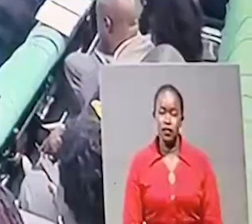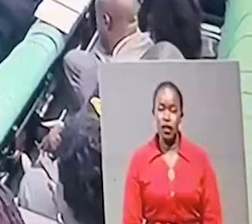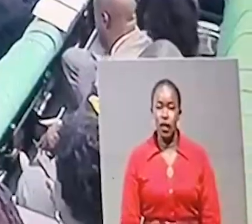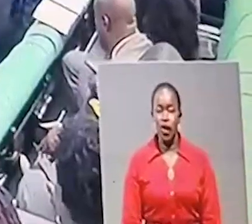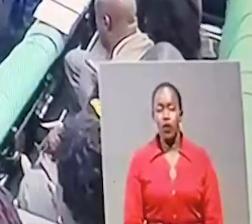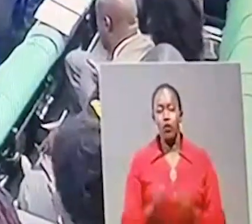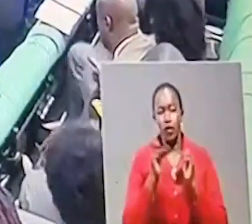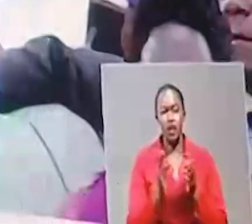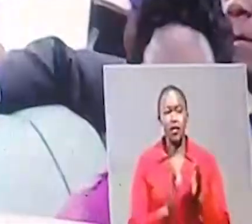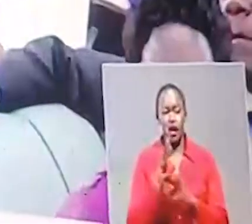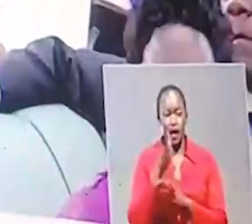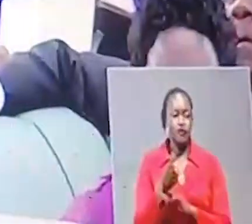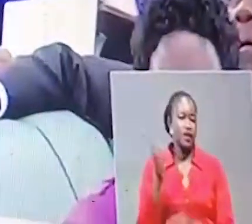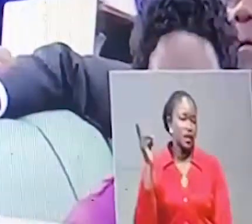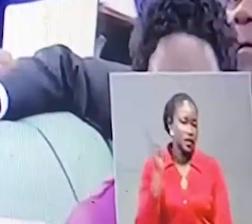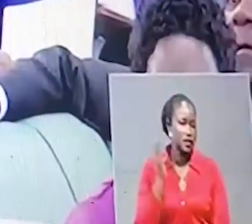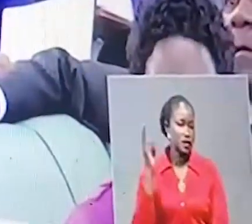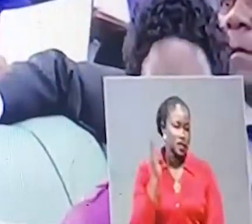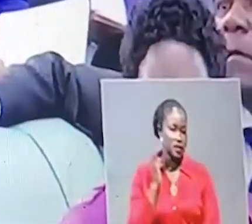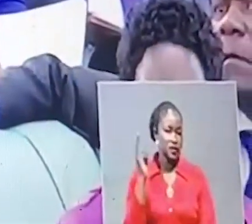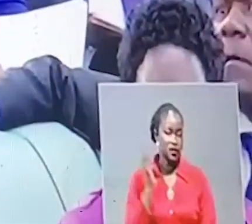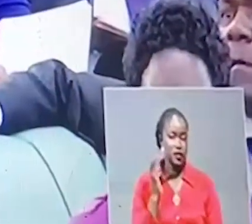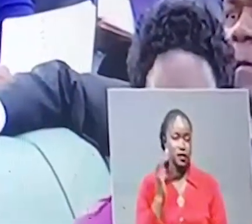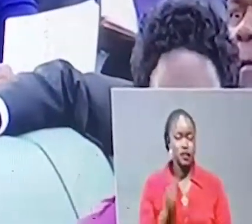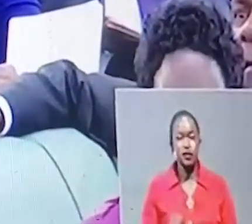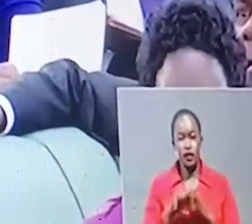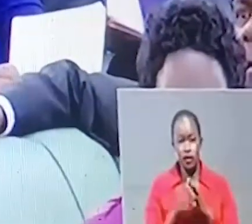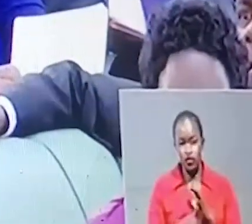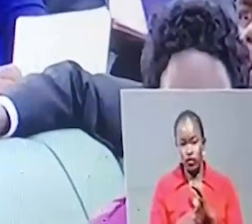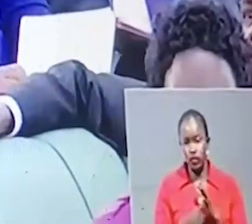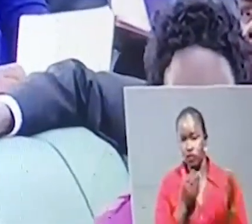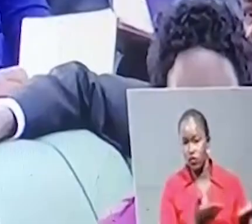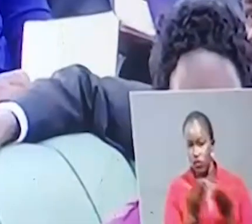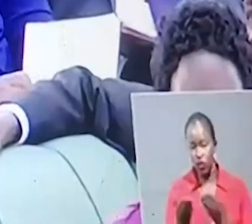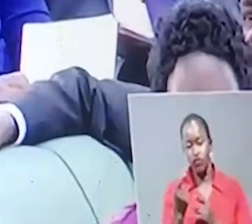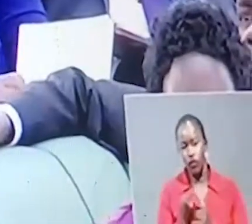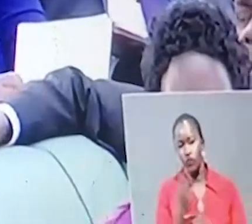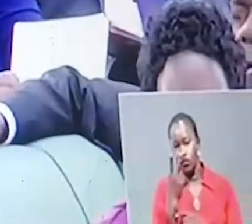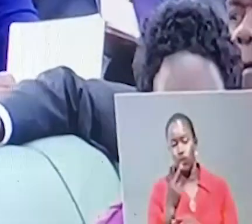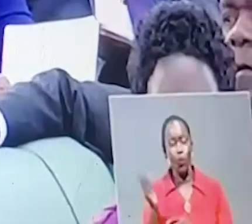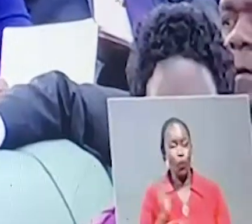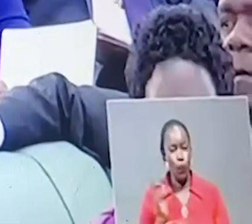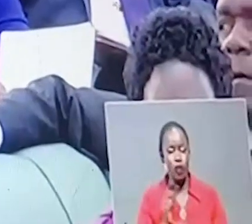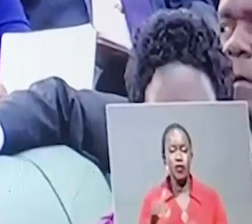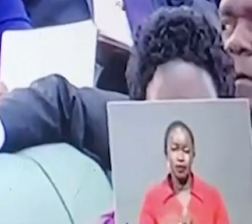Having listened to the issues raised by our two colleague members, I just wanted